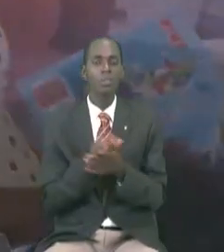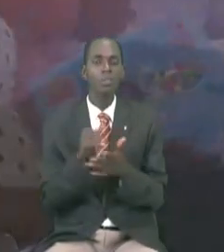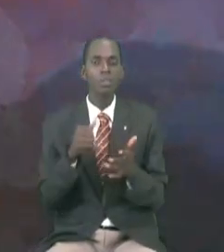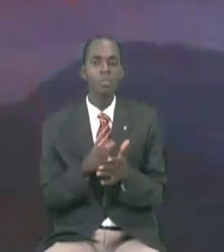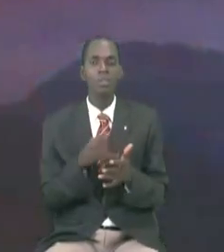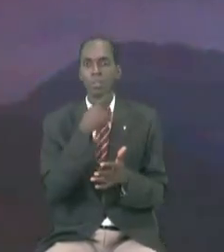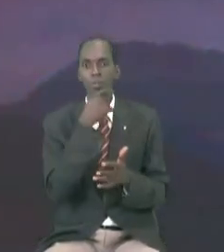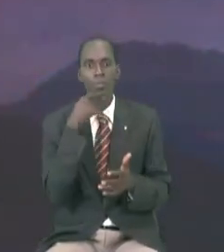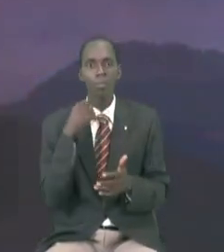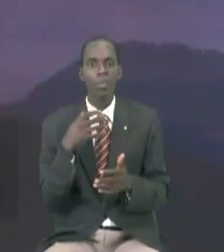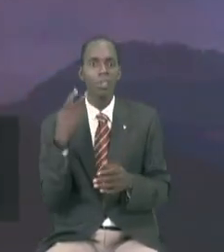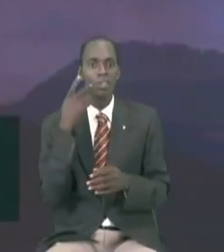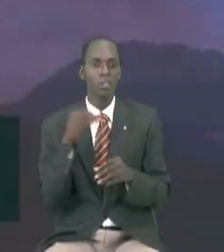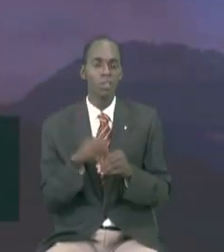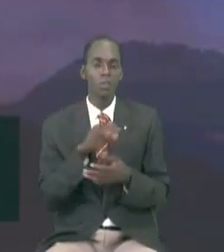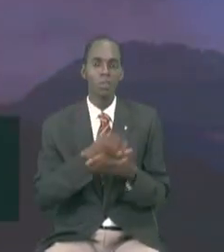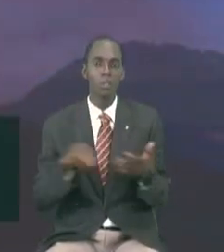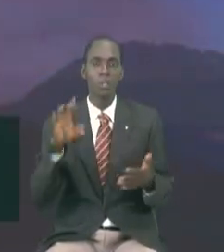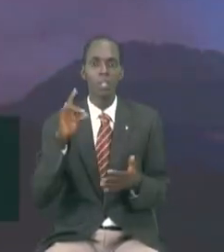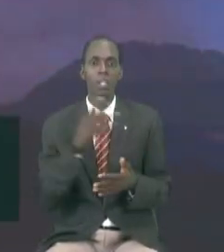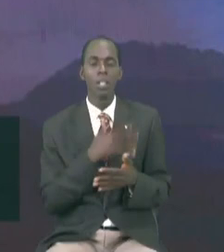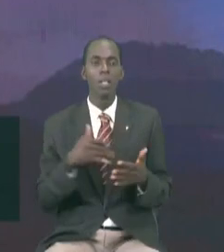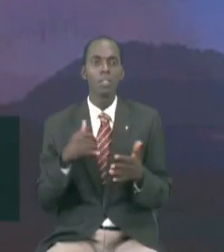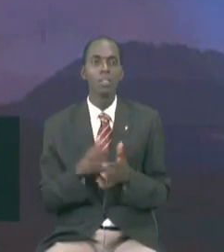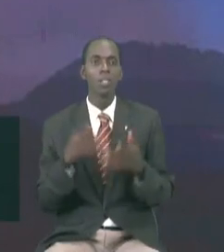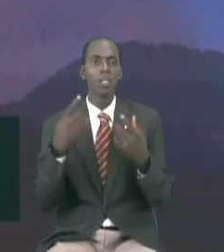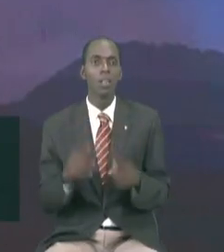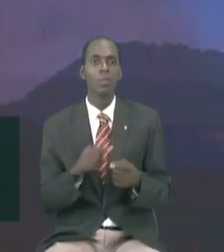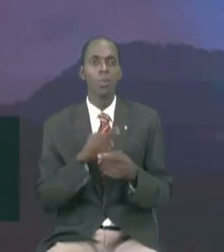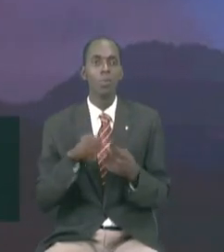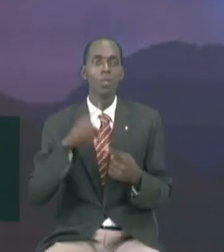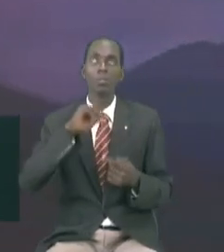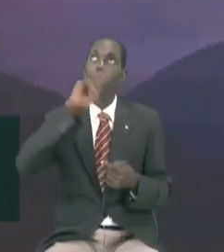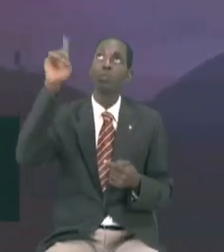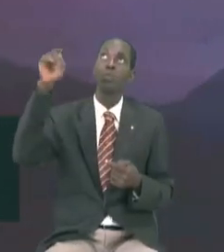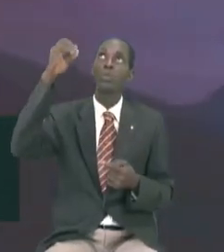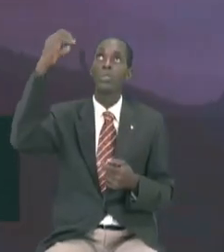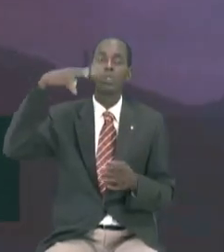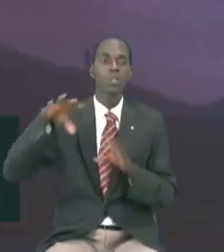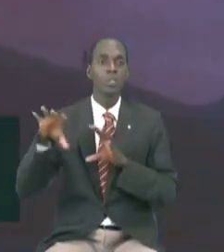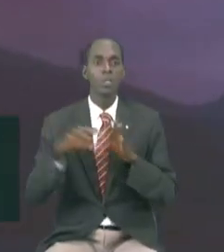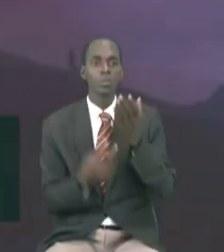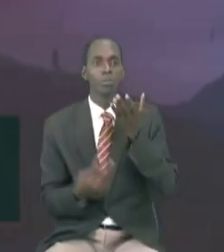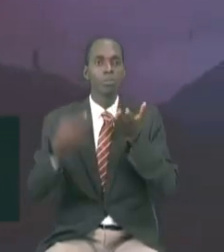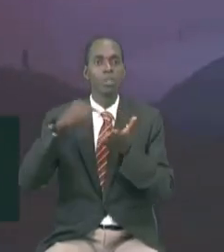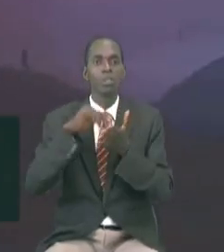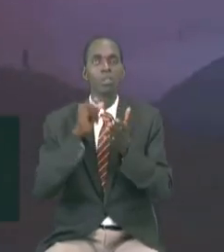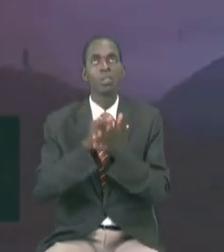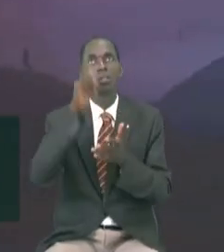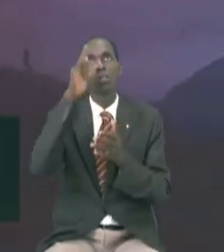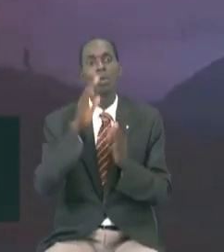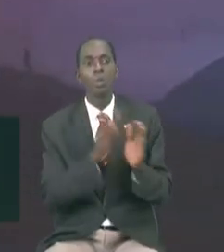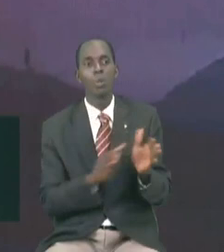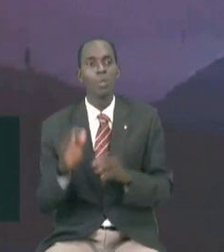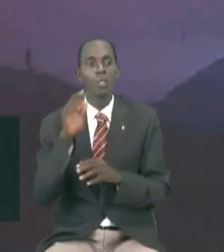that God prepared a vehement east wind, and the sun beat upon the